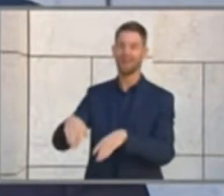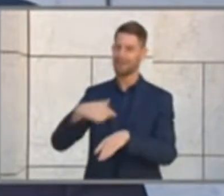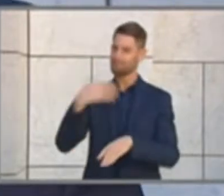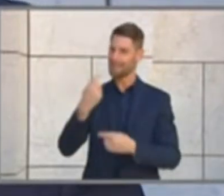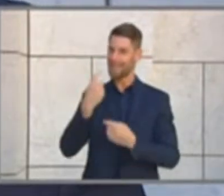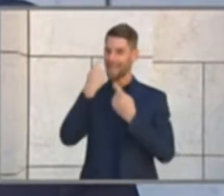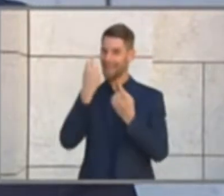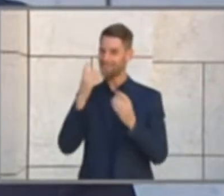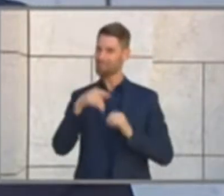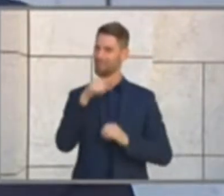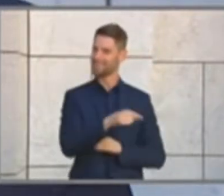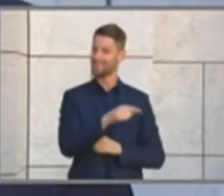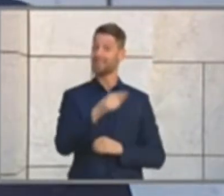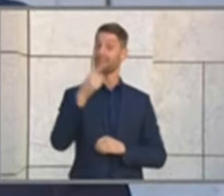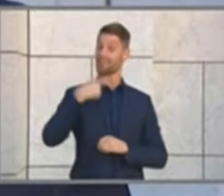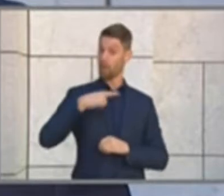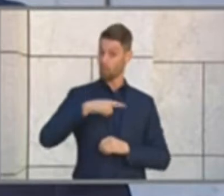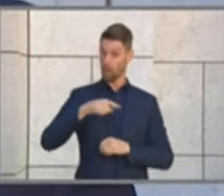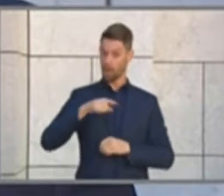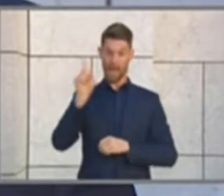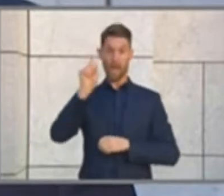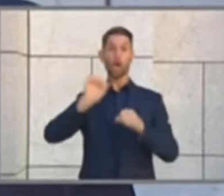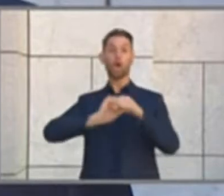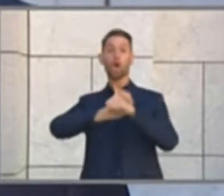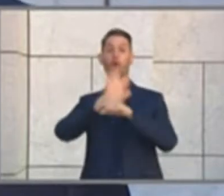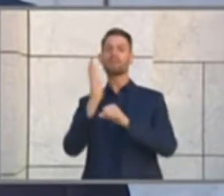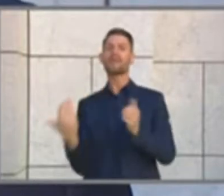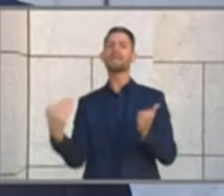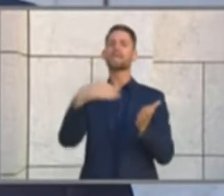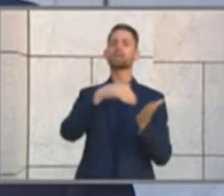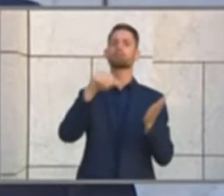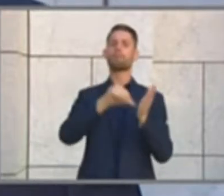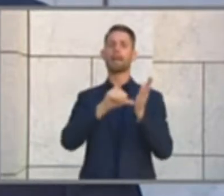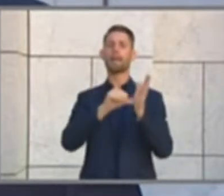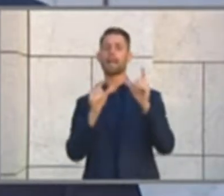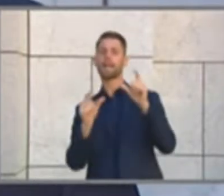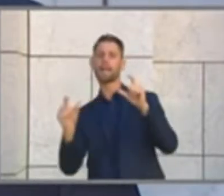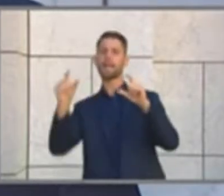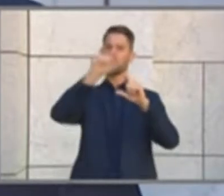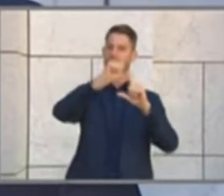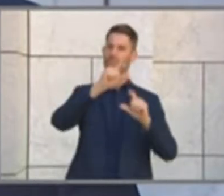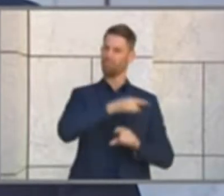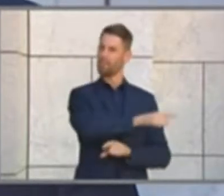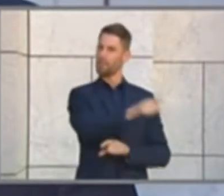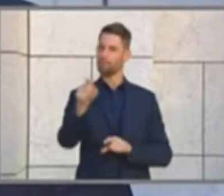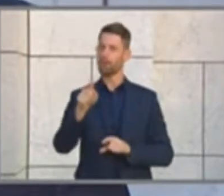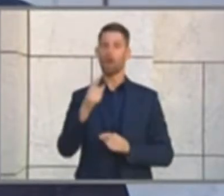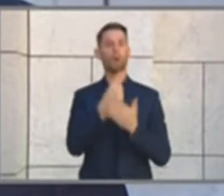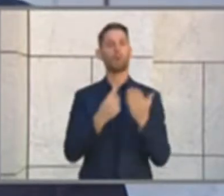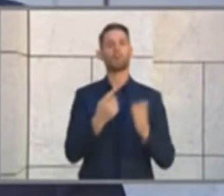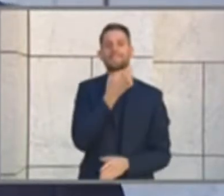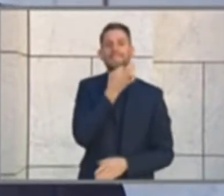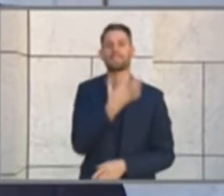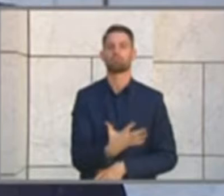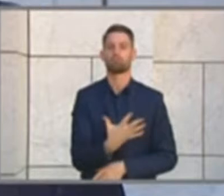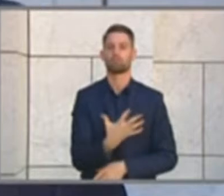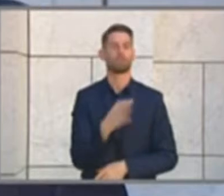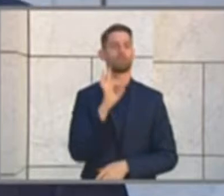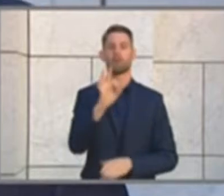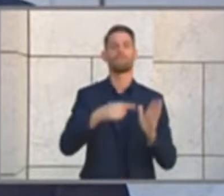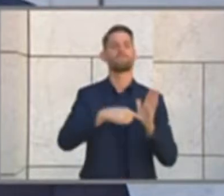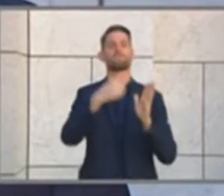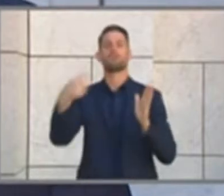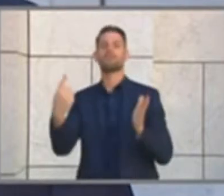why these arrangements with the COVID supplement are temporary arrangements. The reason the COVID supplement was put in